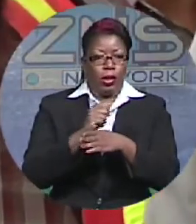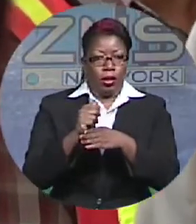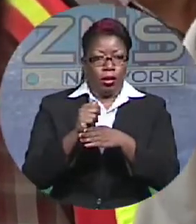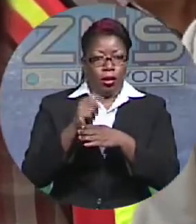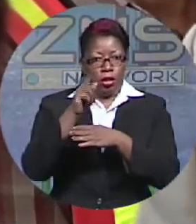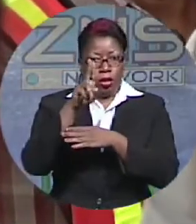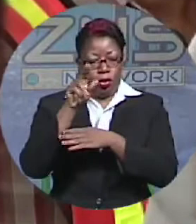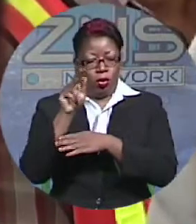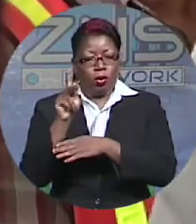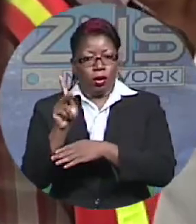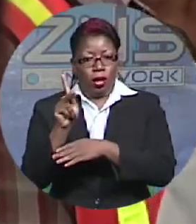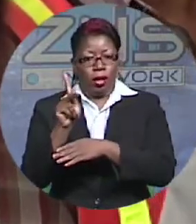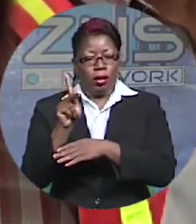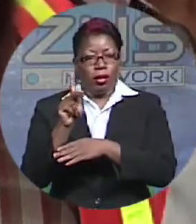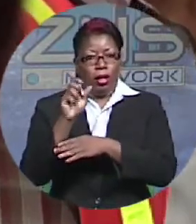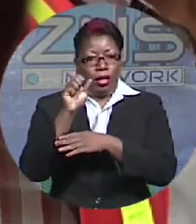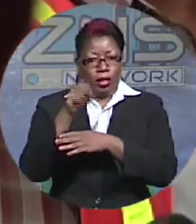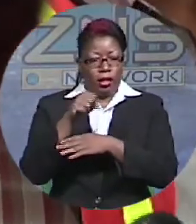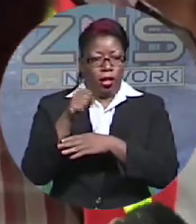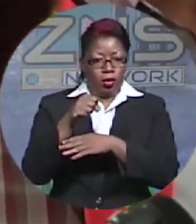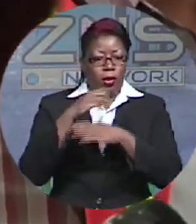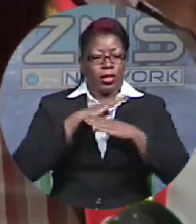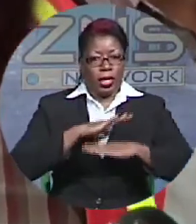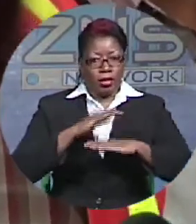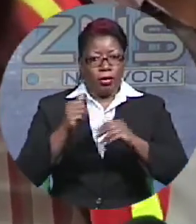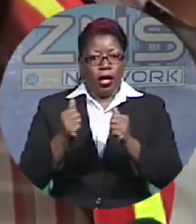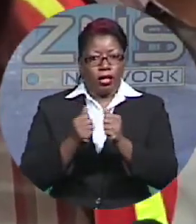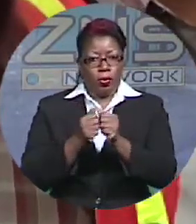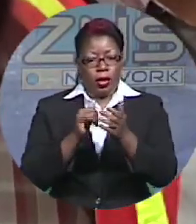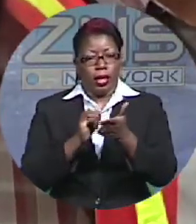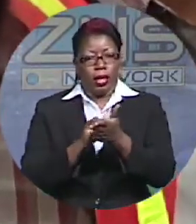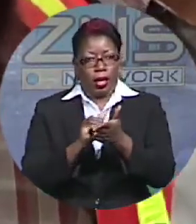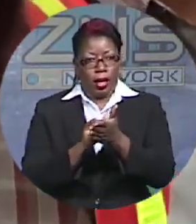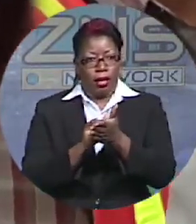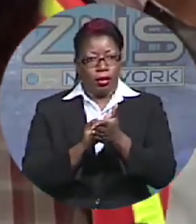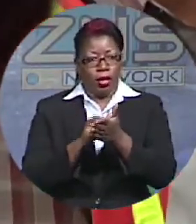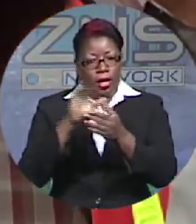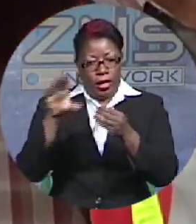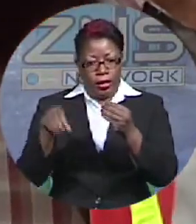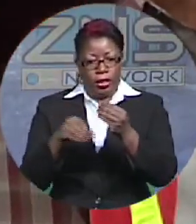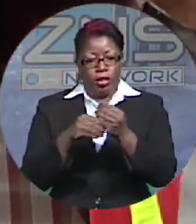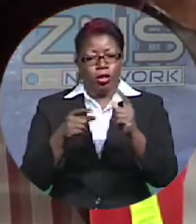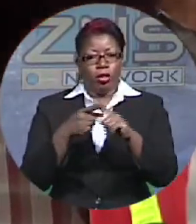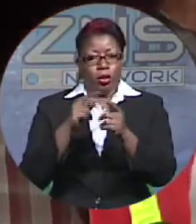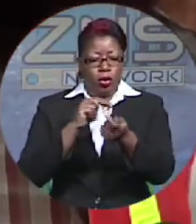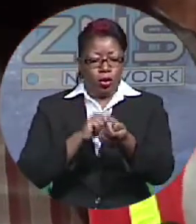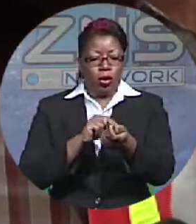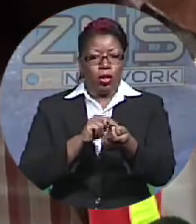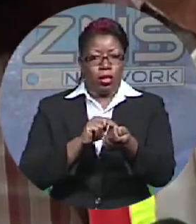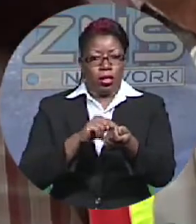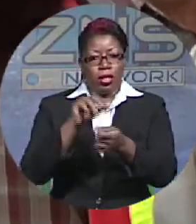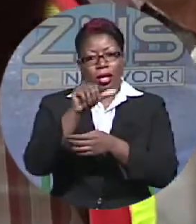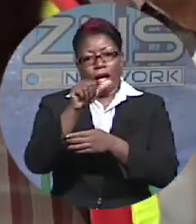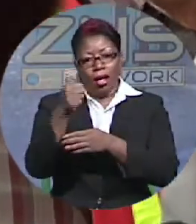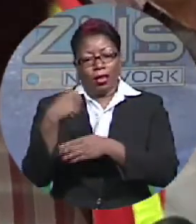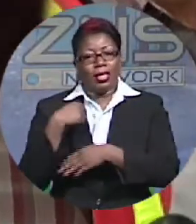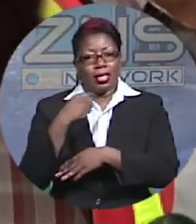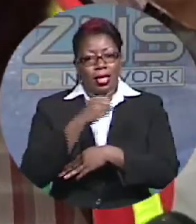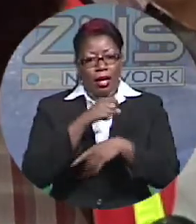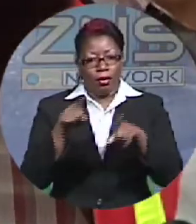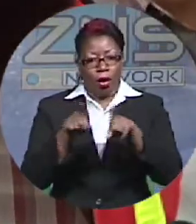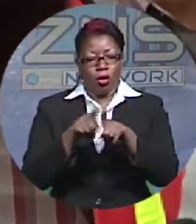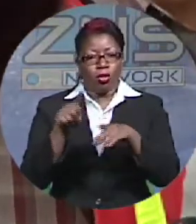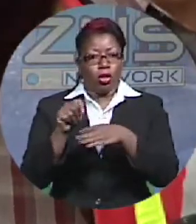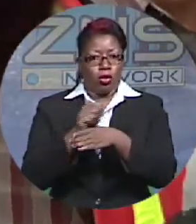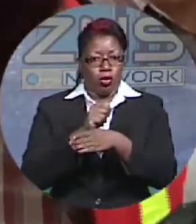ongoing for the critical care block. And so we're satisfied that nurses are being trained. In addition to nurses being trained, there are other categories of staff that are